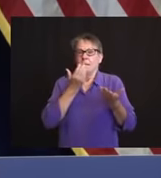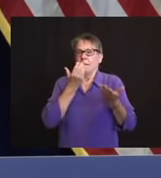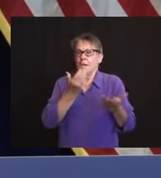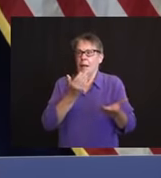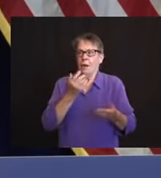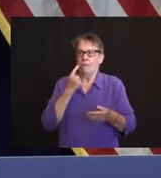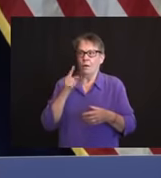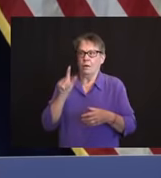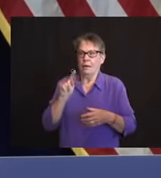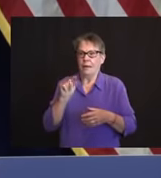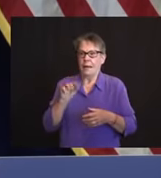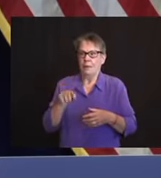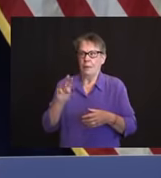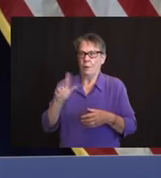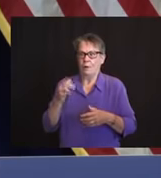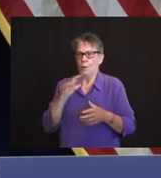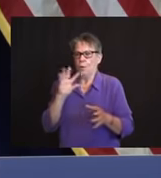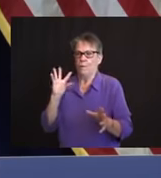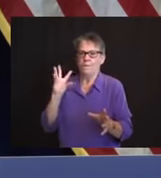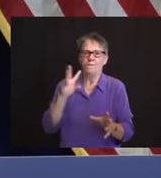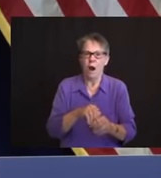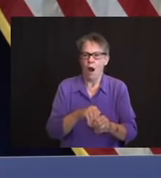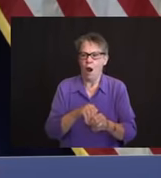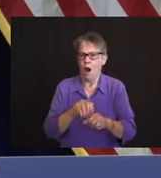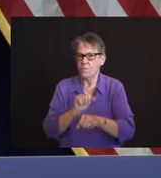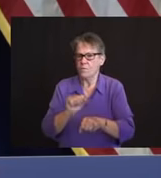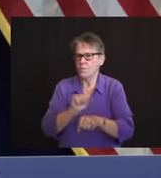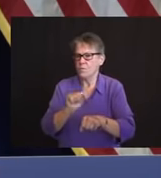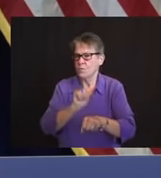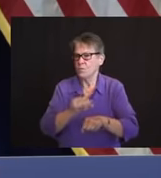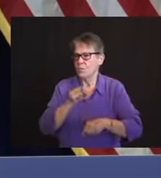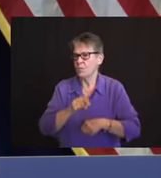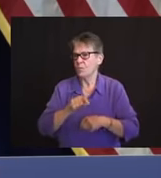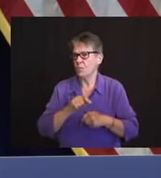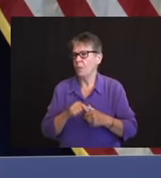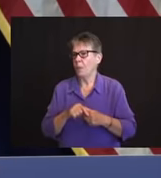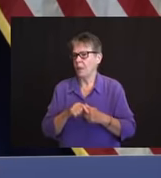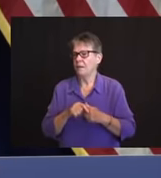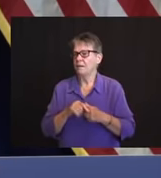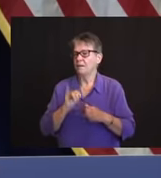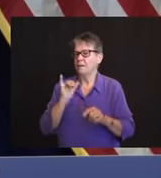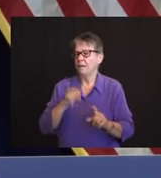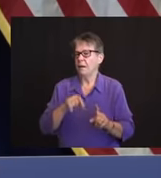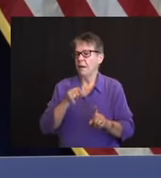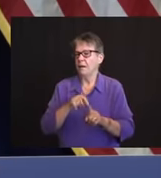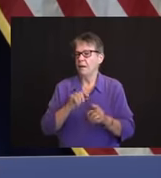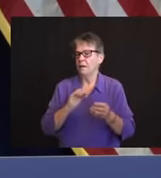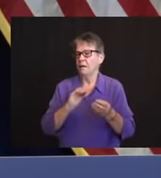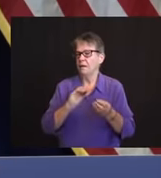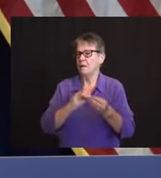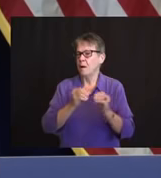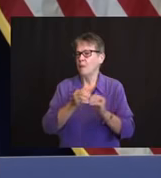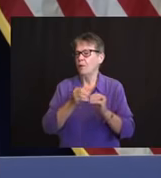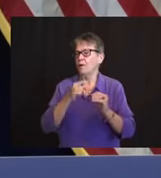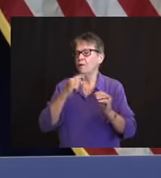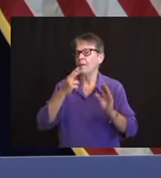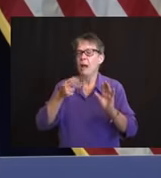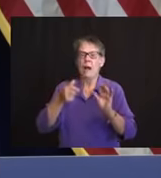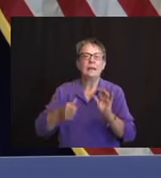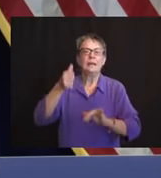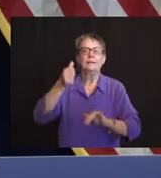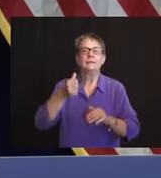in the state amongst the delivery of Black babies. We have worked on bringing a supermarket back